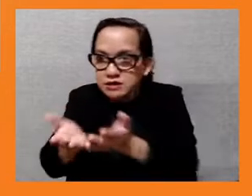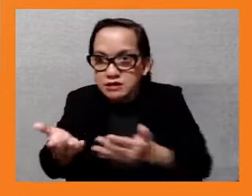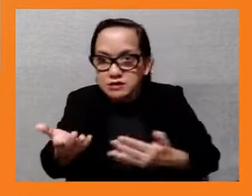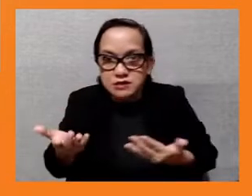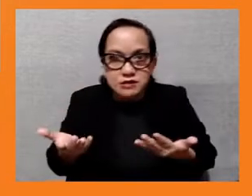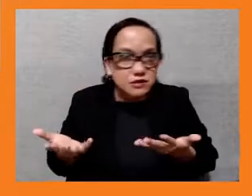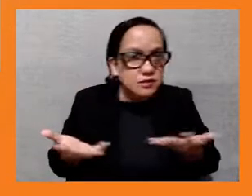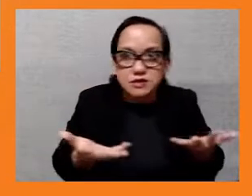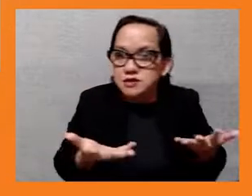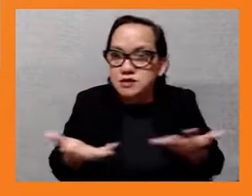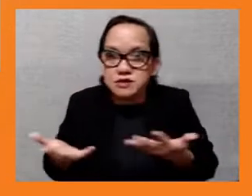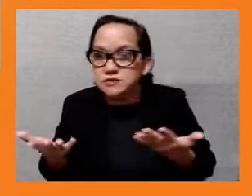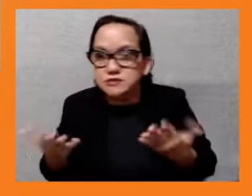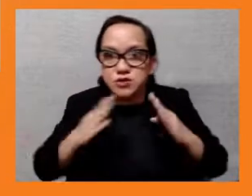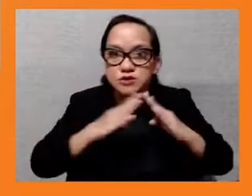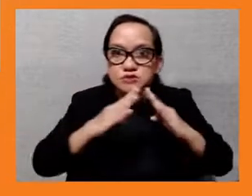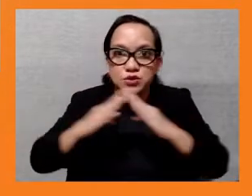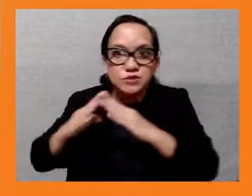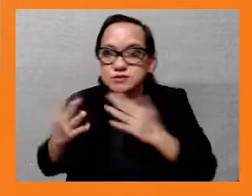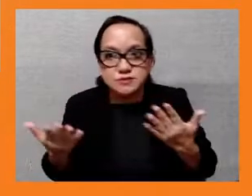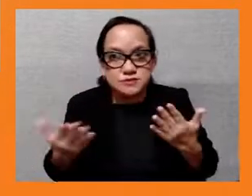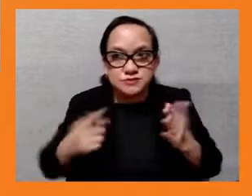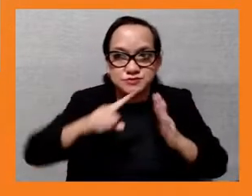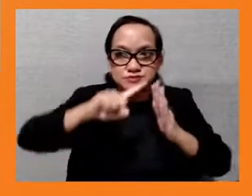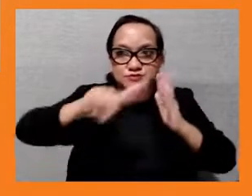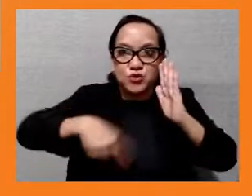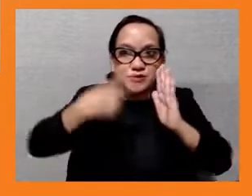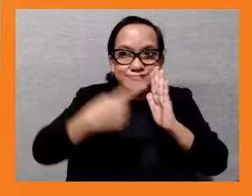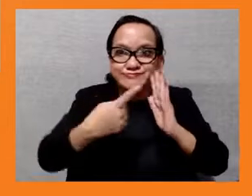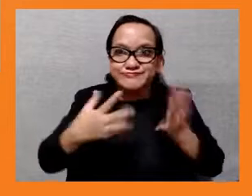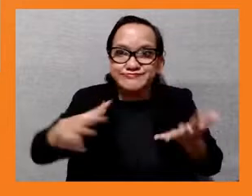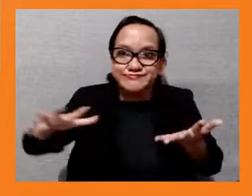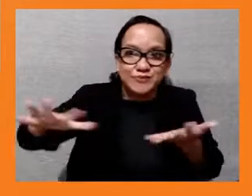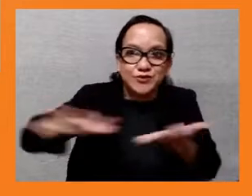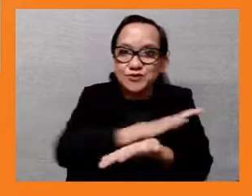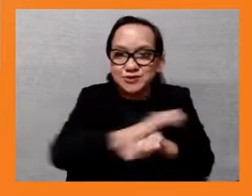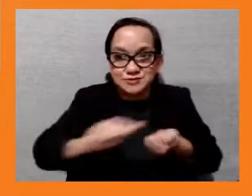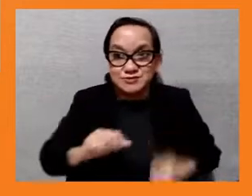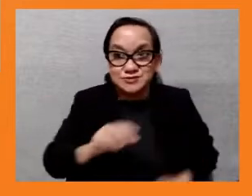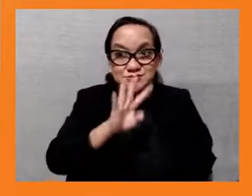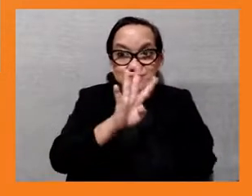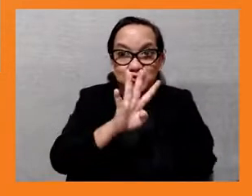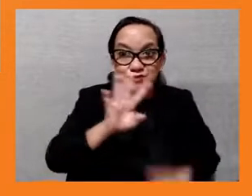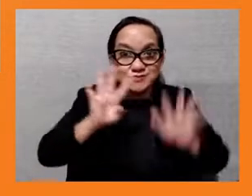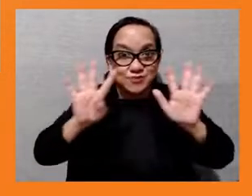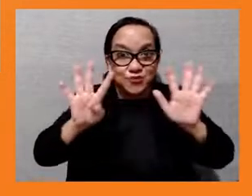in Asia Pacific when communities' rights and livelihoods are trampled upon. Thank you.